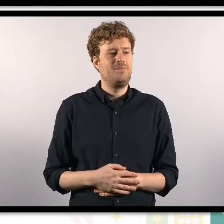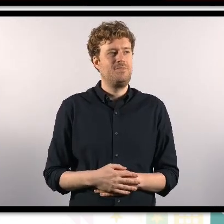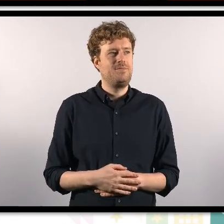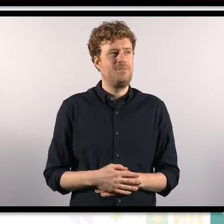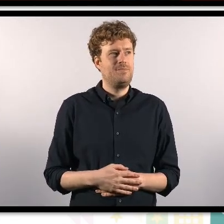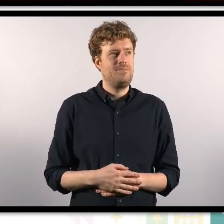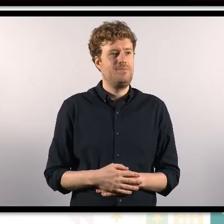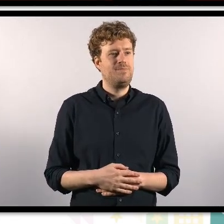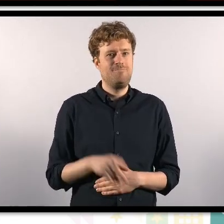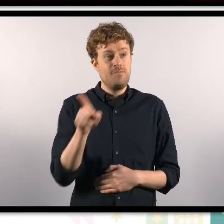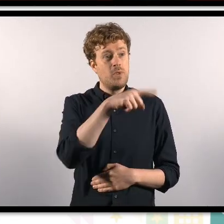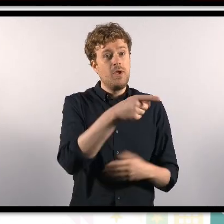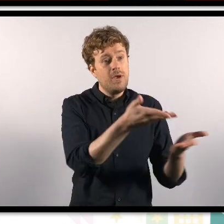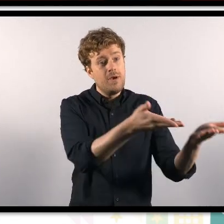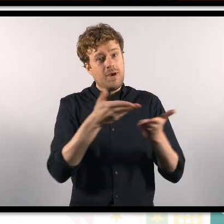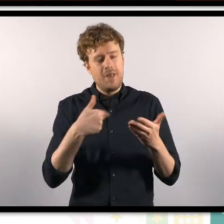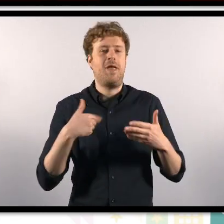hats.